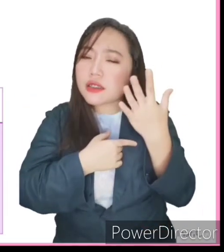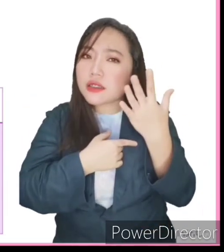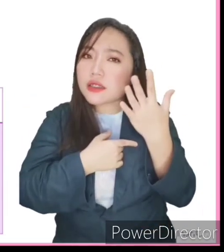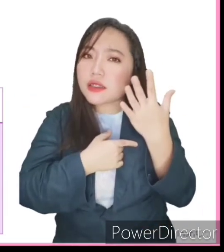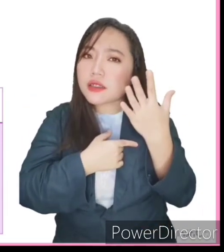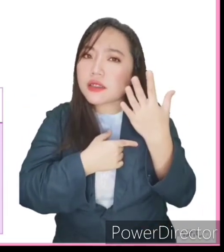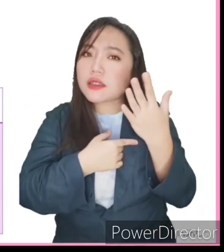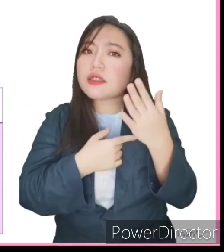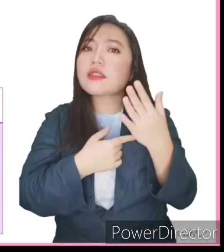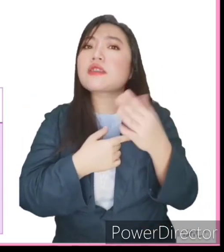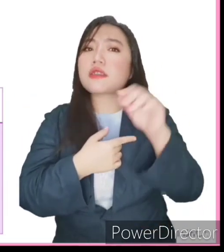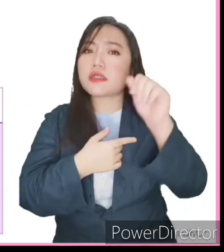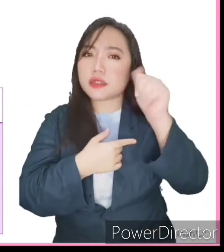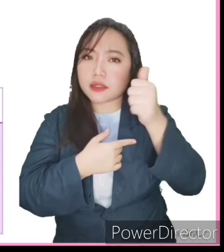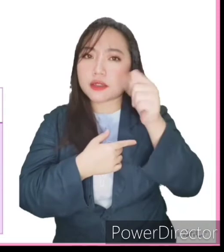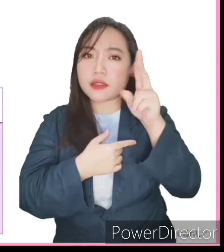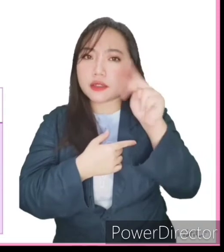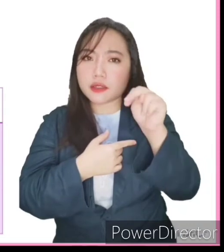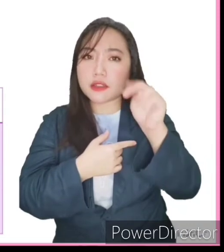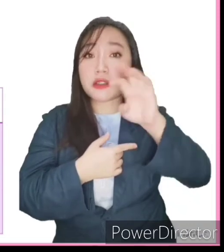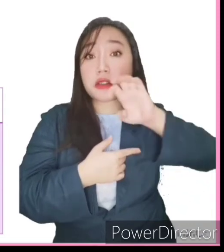The direction is pointing to the right.